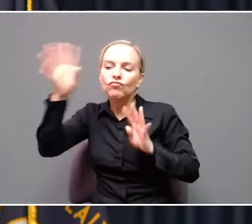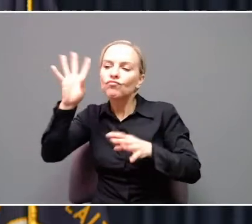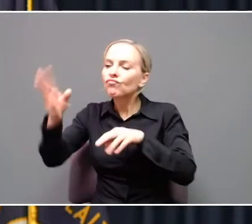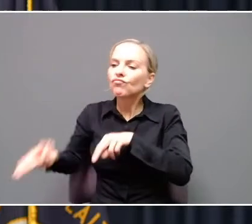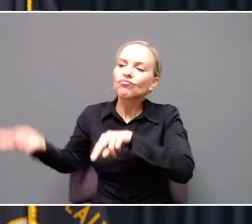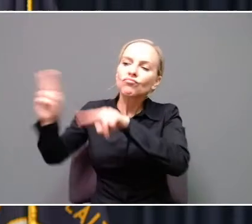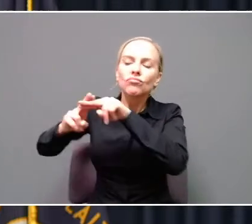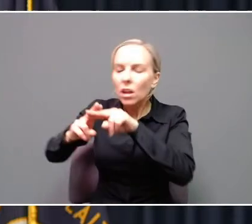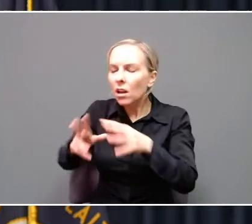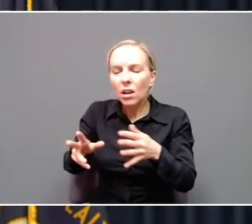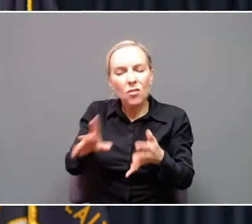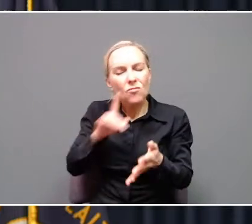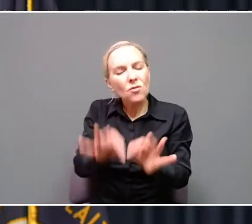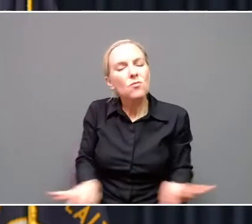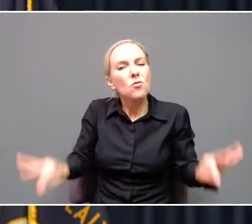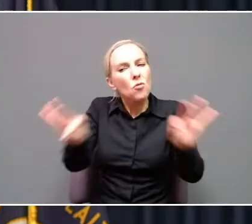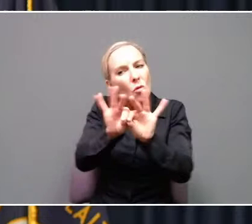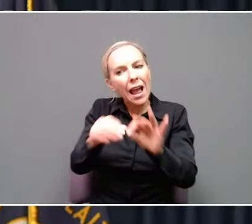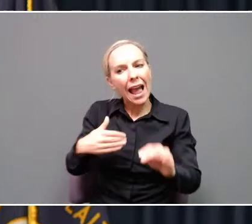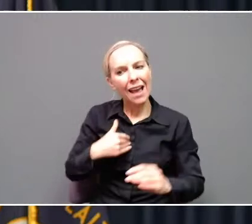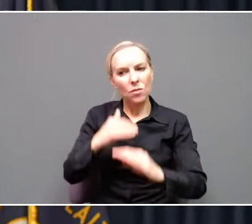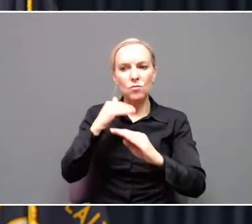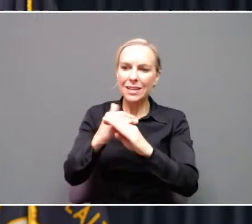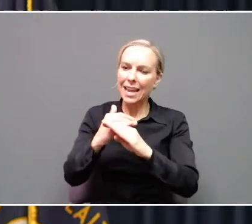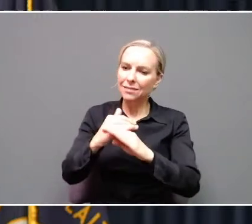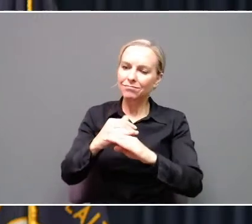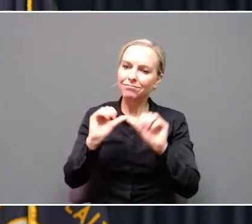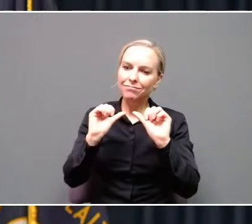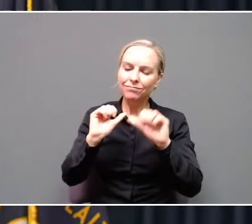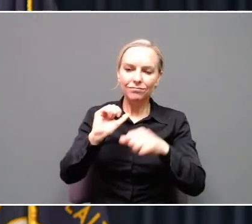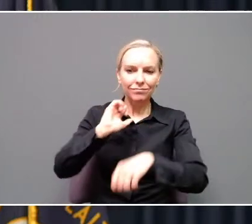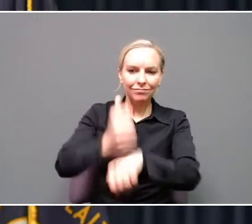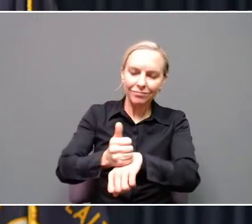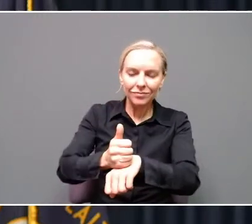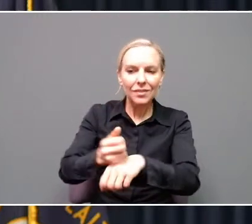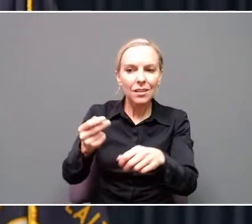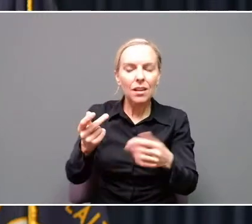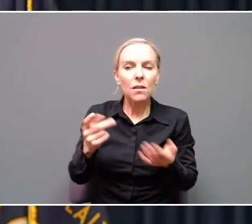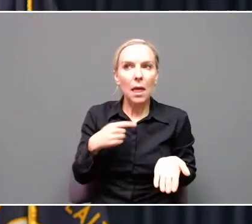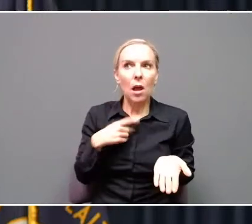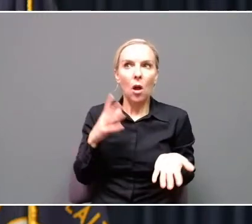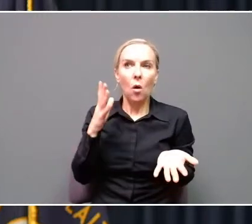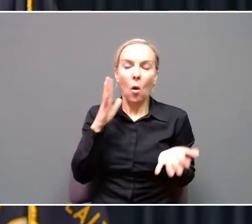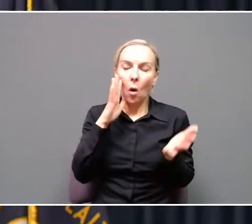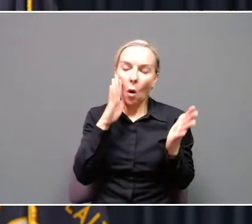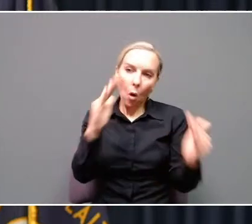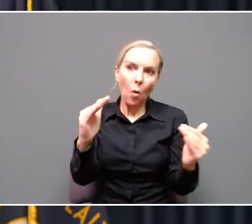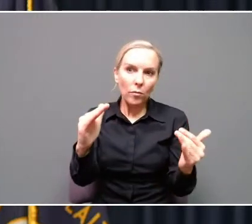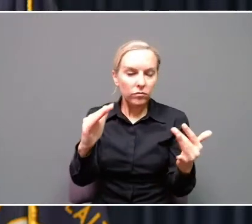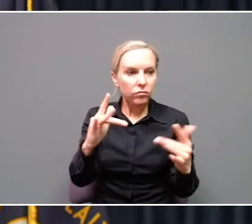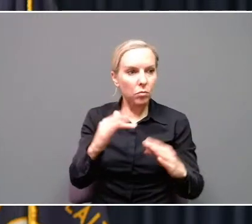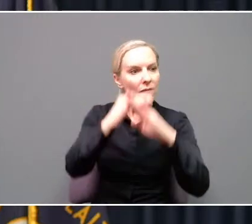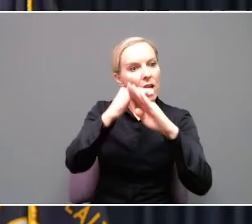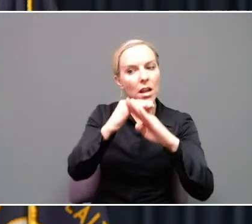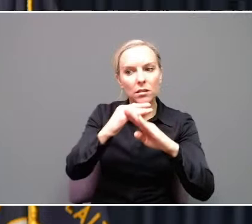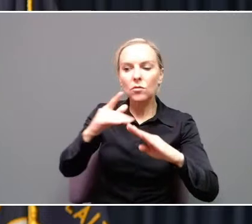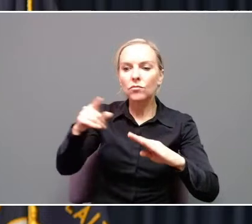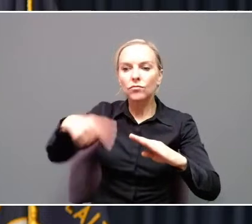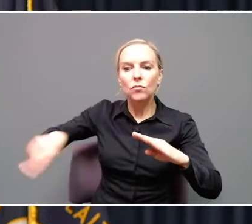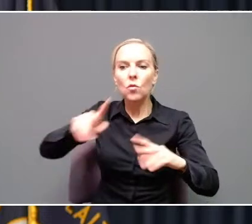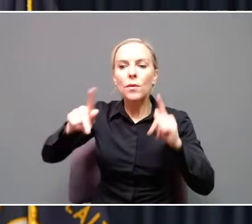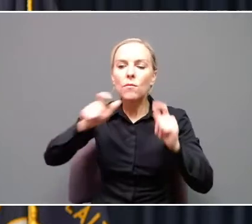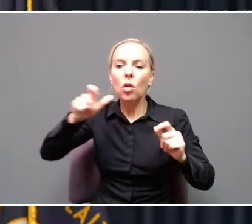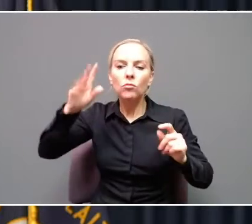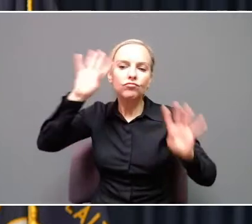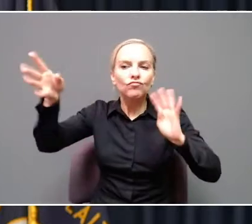that we have these protections in place. My hope is that it will prevent any gouging and all gouging. And